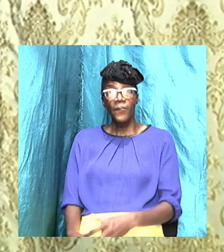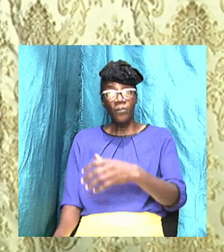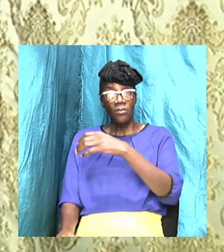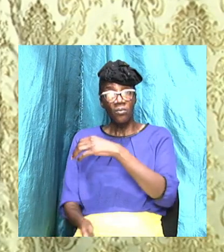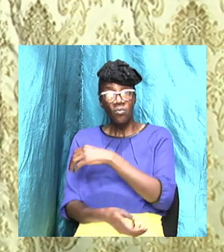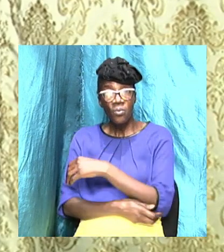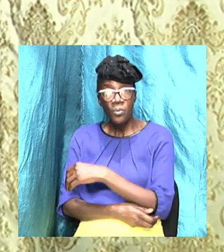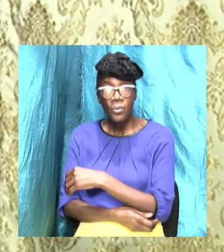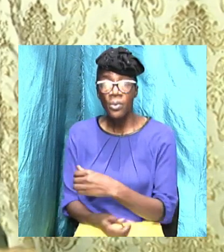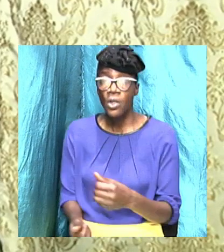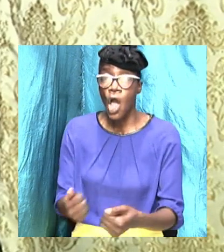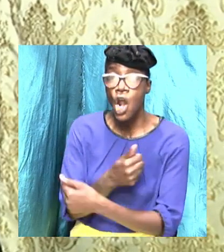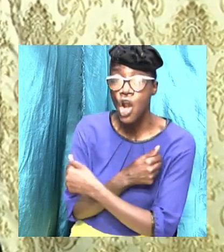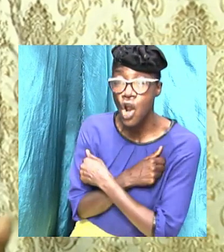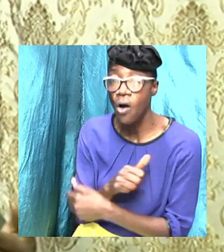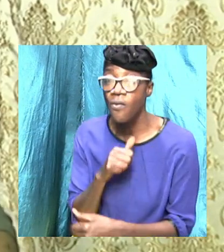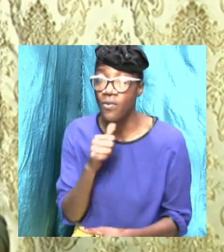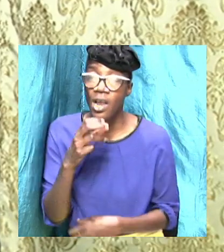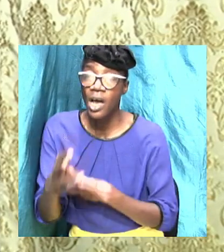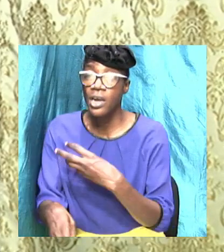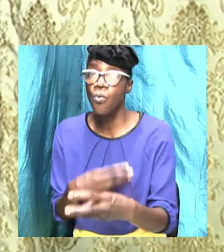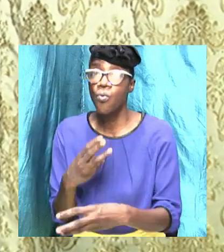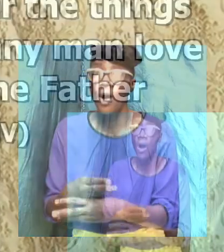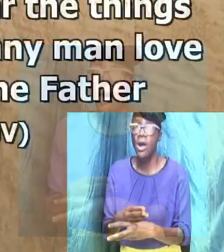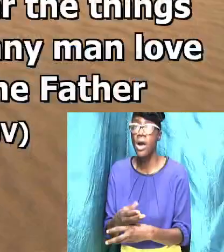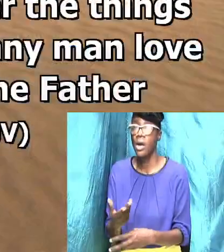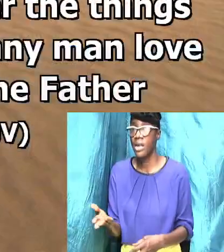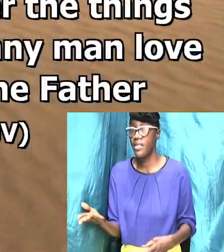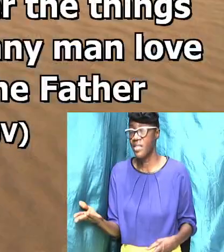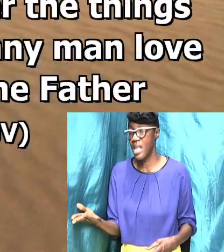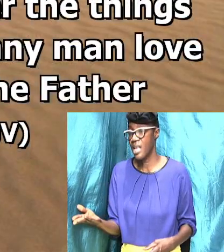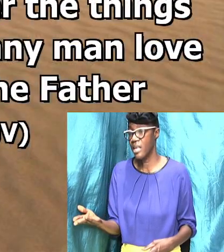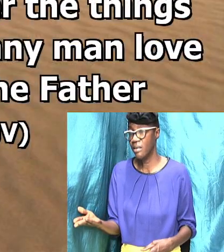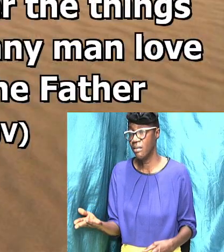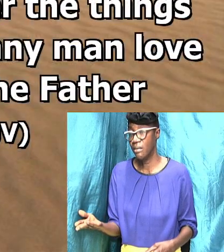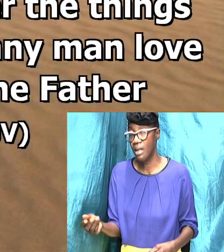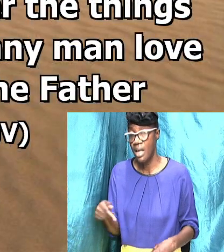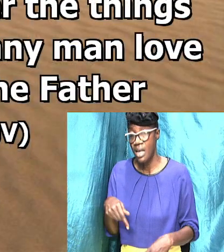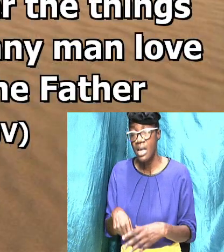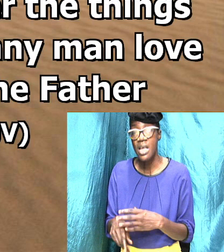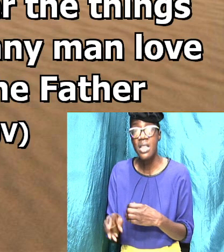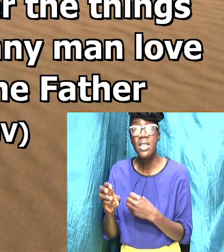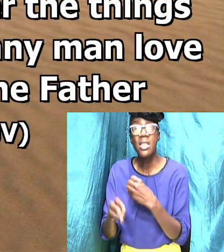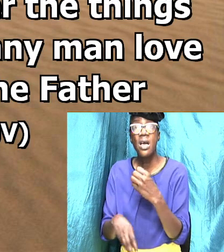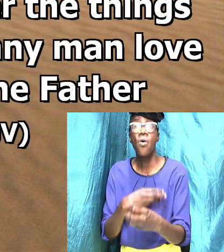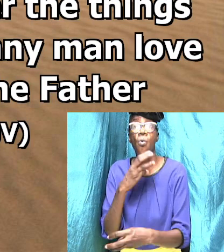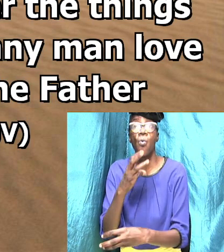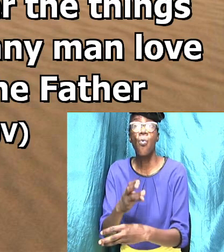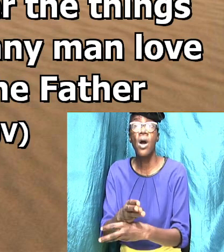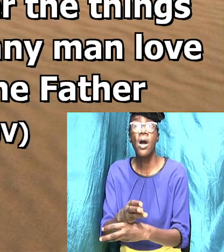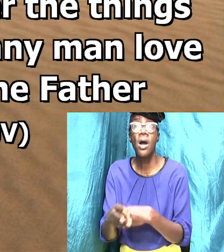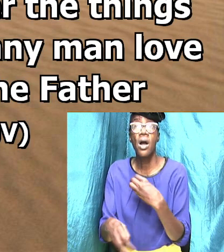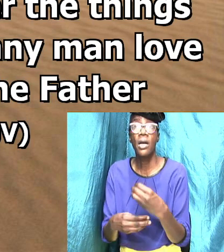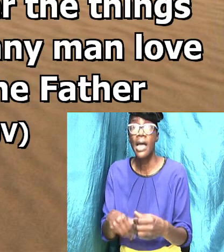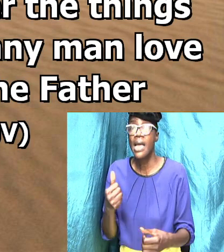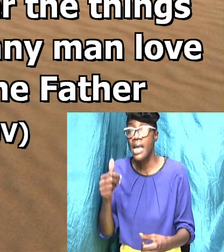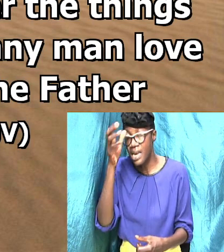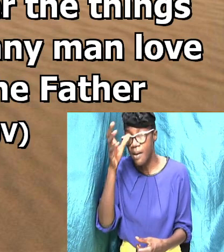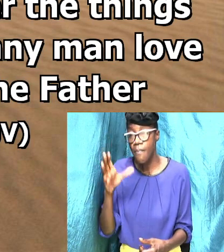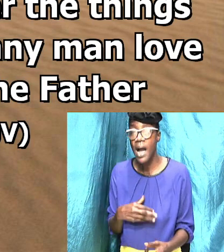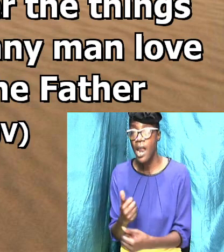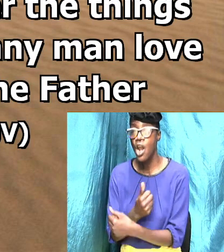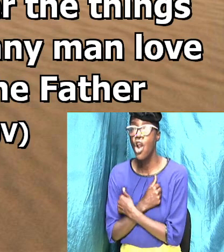So love not the world, neither the things that are in the world. If any man love the